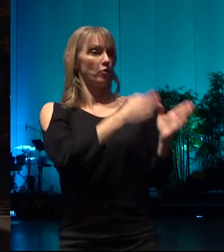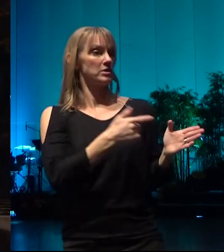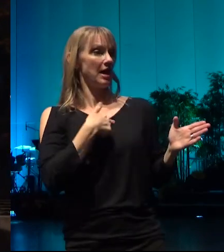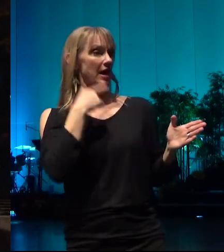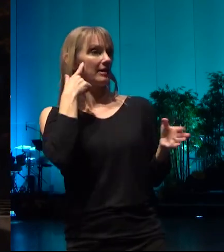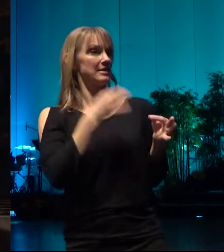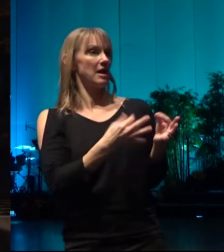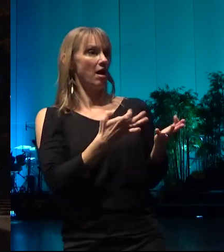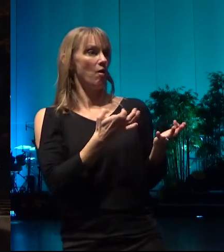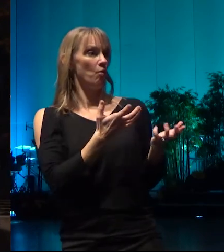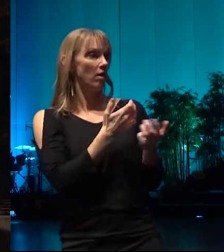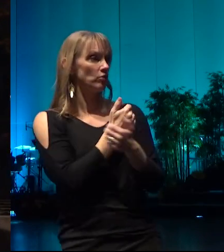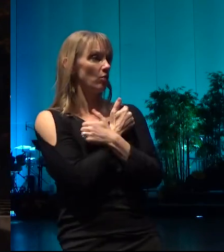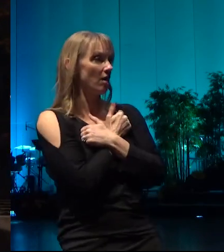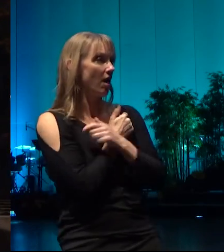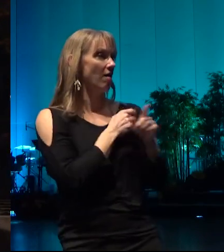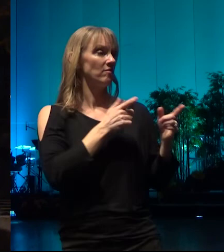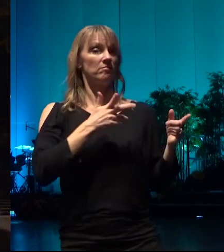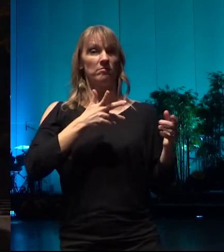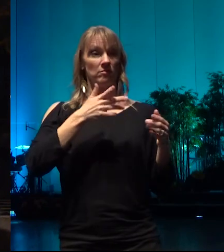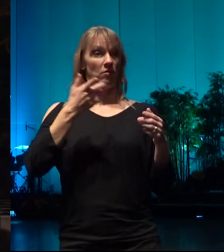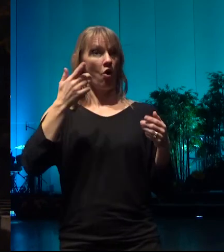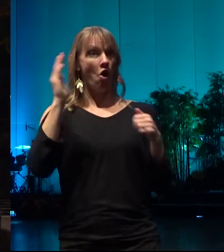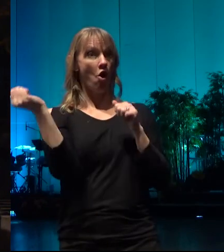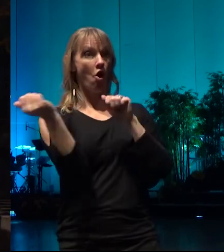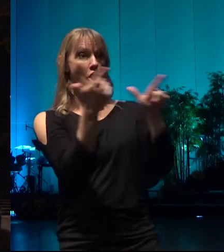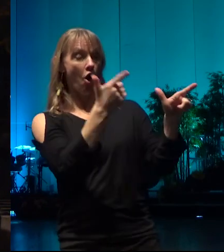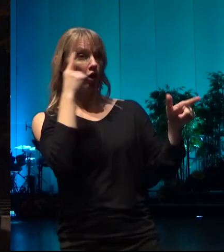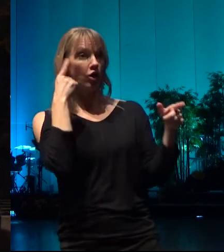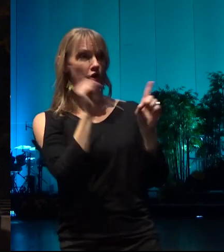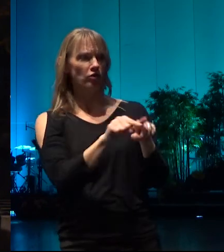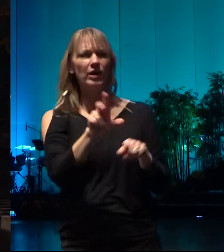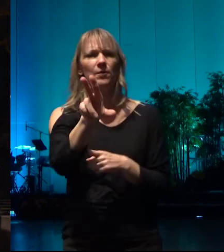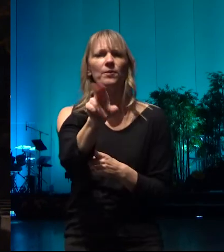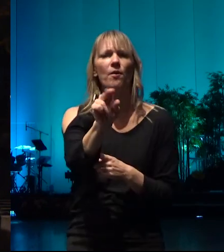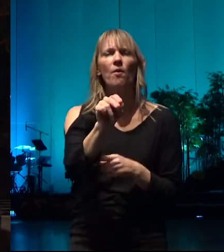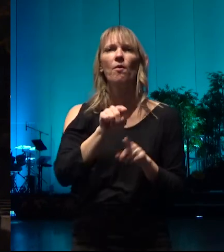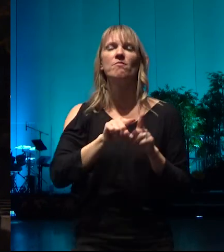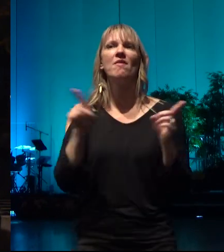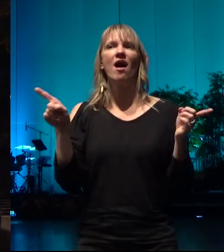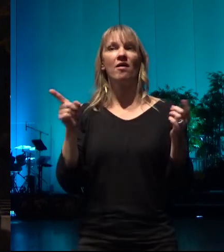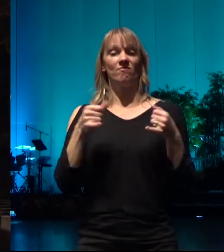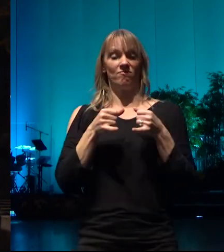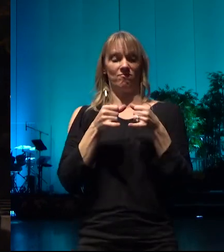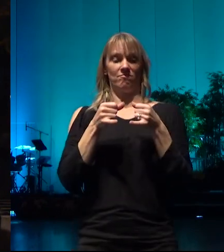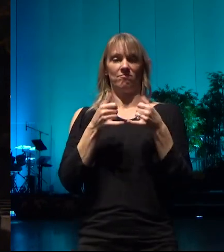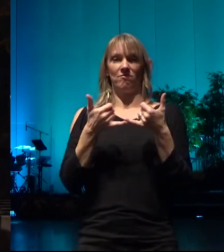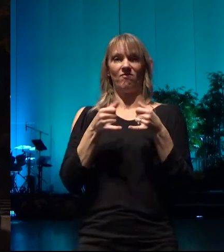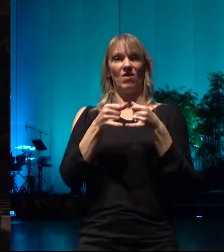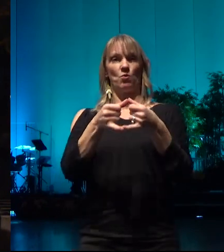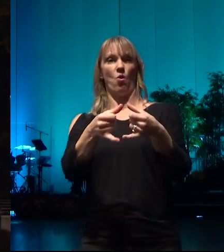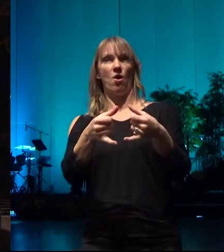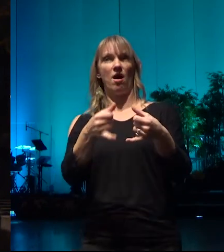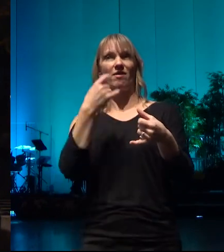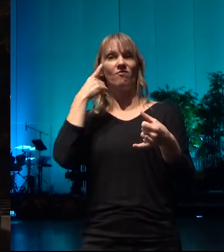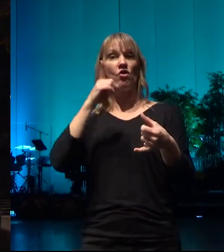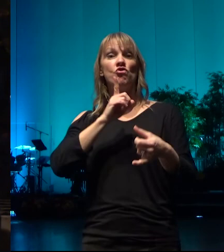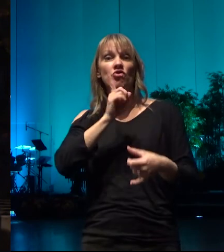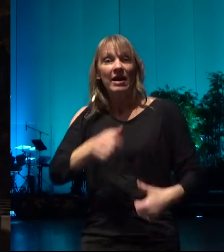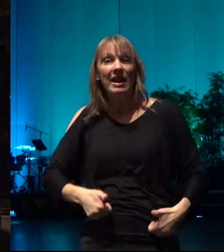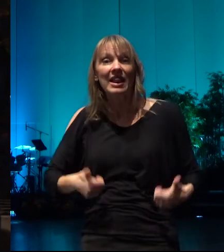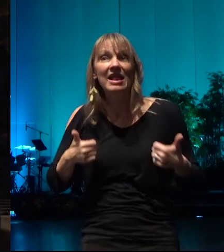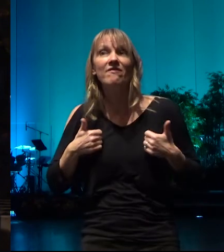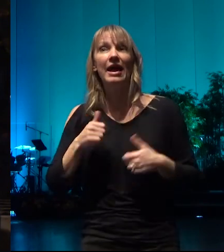choose to love. Not everyone agrees with the choice, and not everyone can go with us on the choice, but the reward for